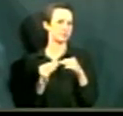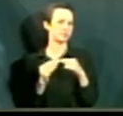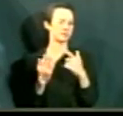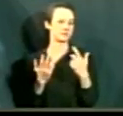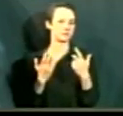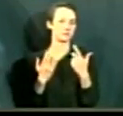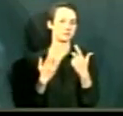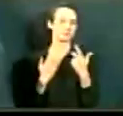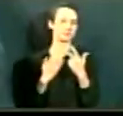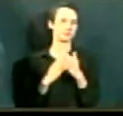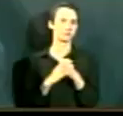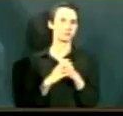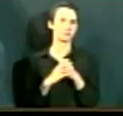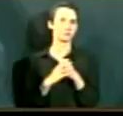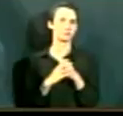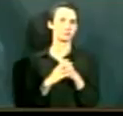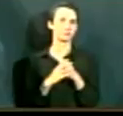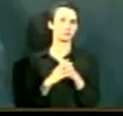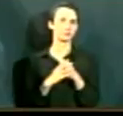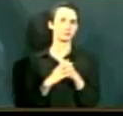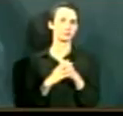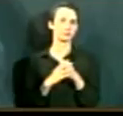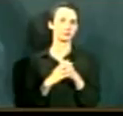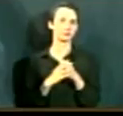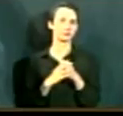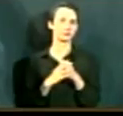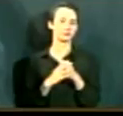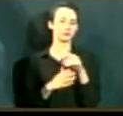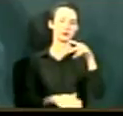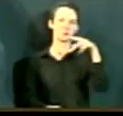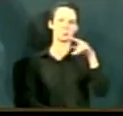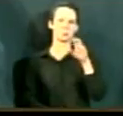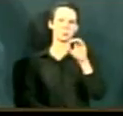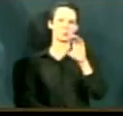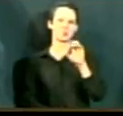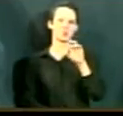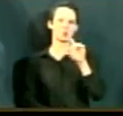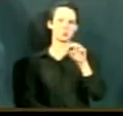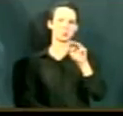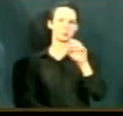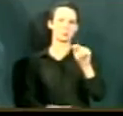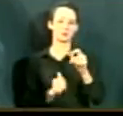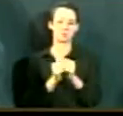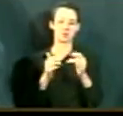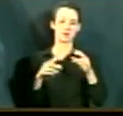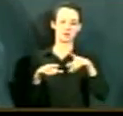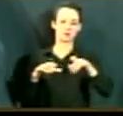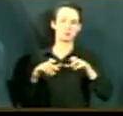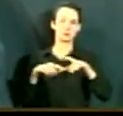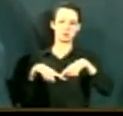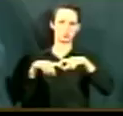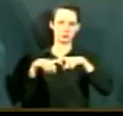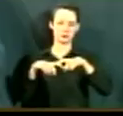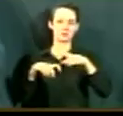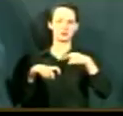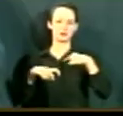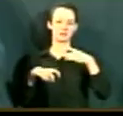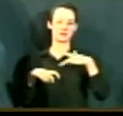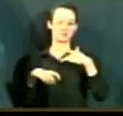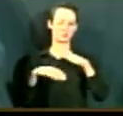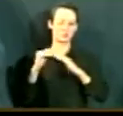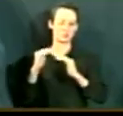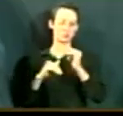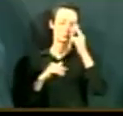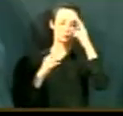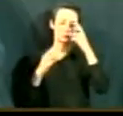the question about whether or not we can do a procurement without having to freeze this, I feel comfortable making